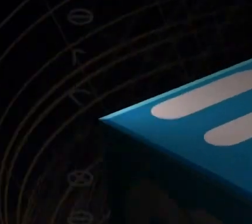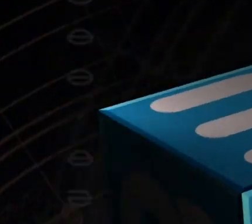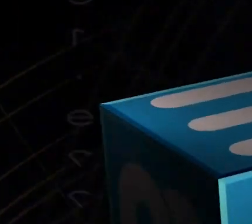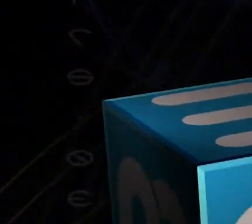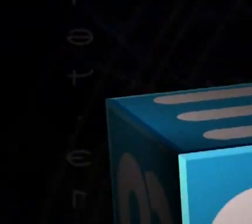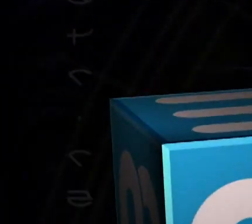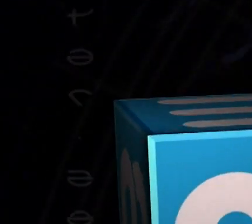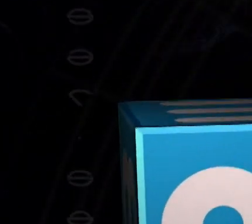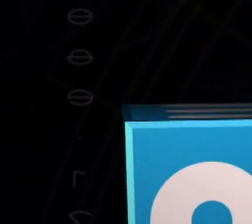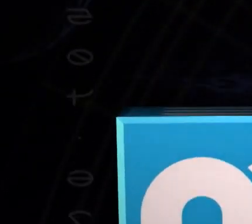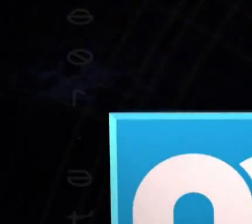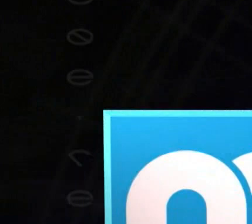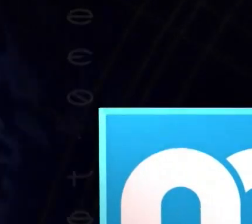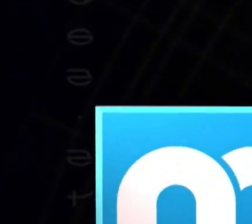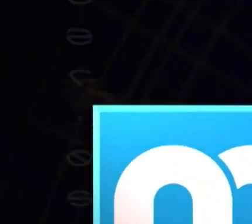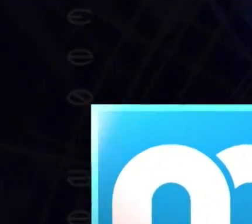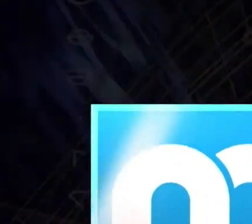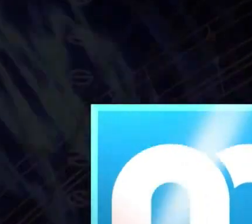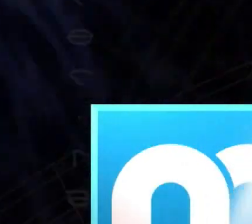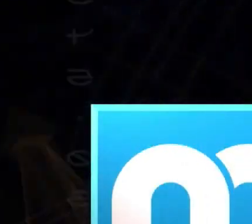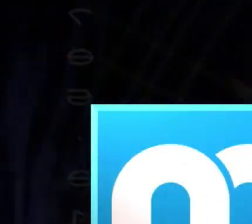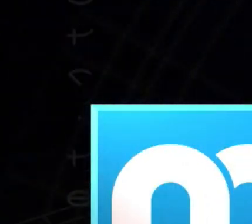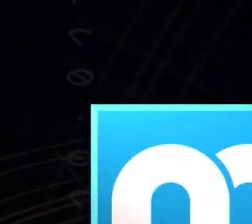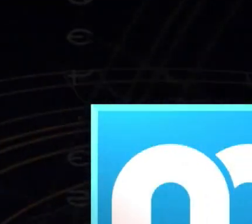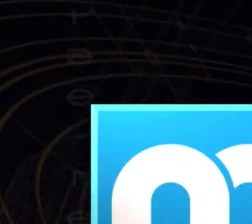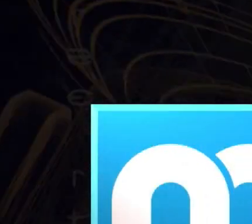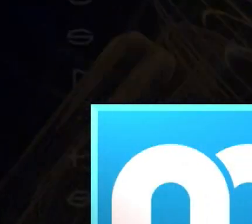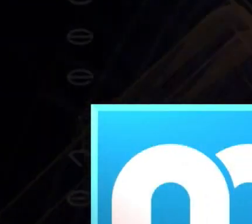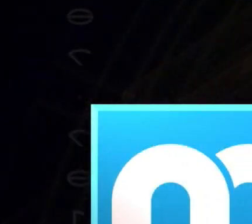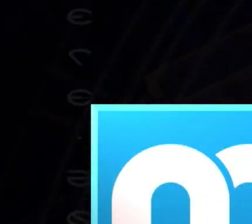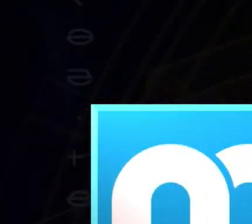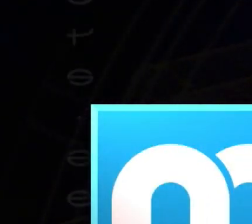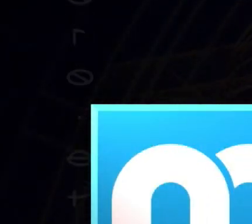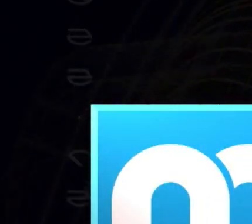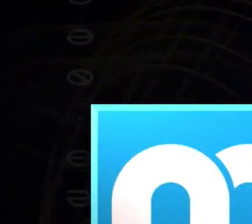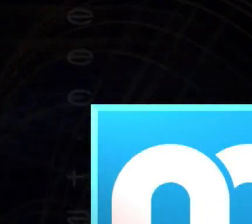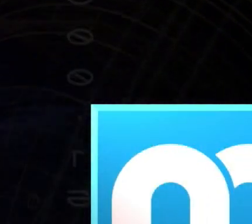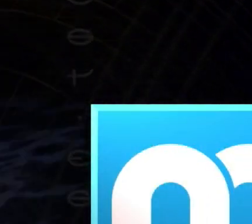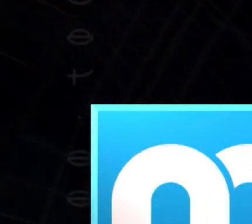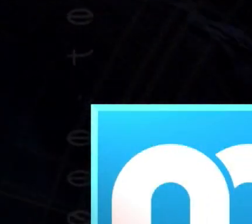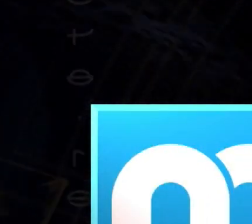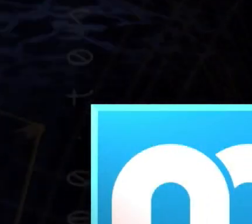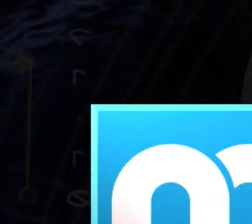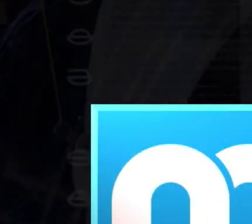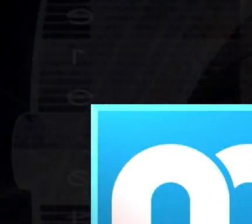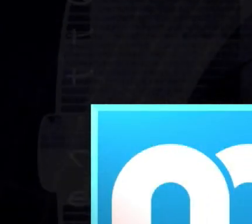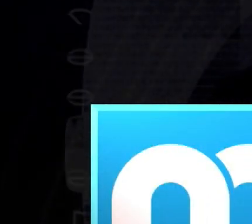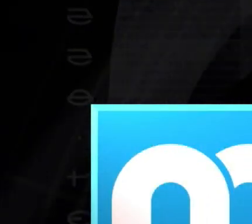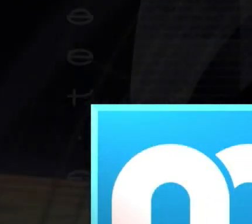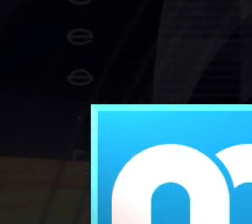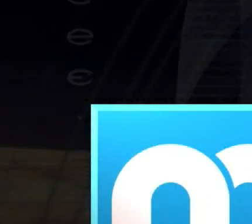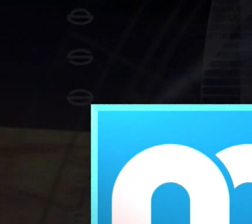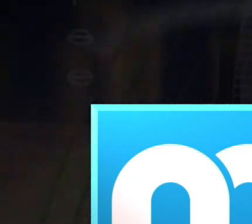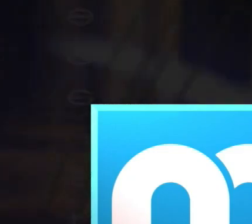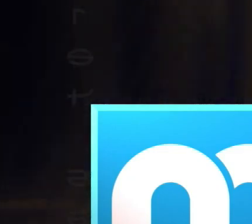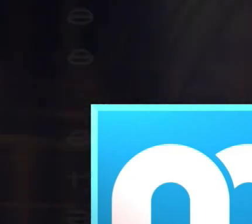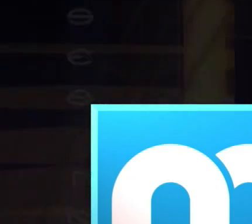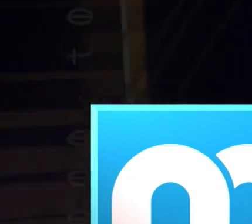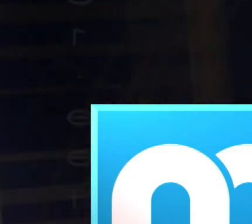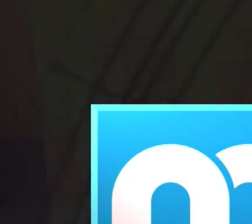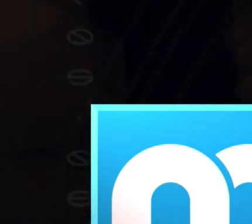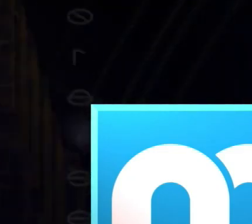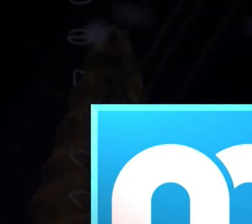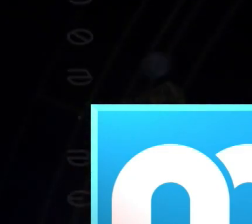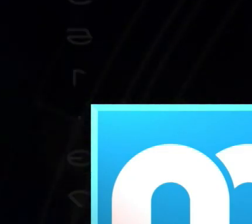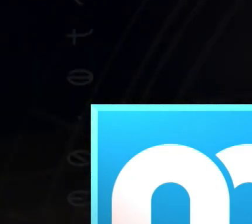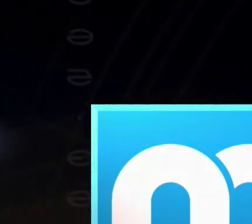This has been a service of the Metro Nashville Network. If you would like to see this presentation again, or for more information about this